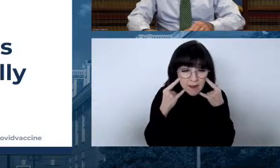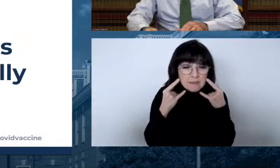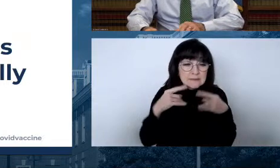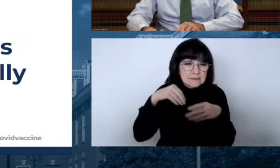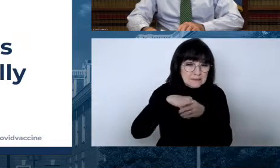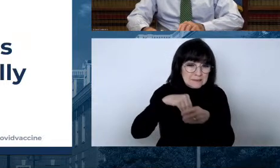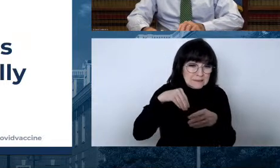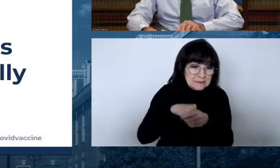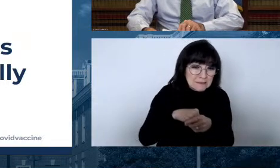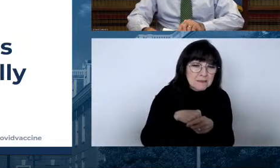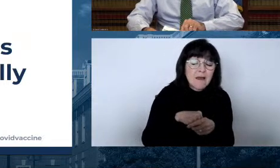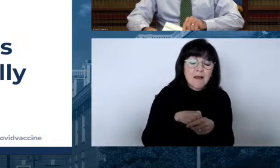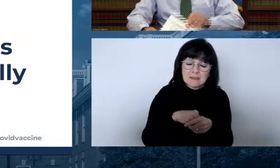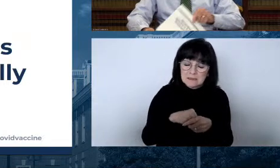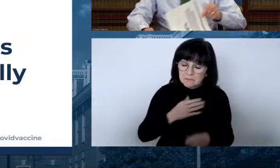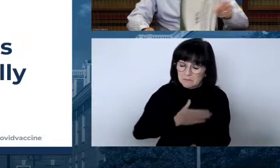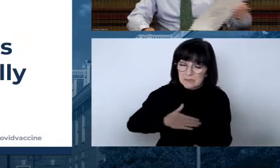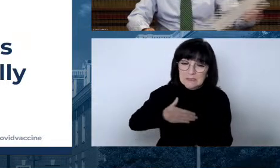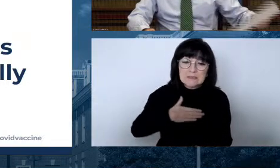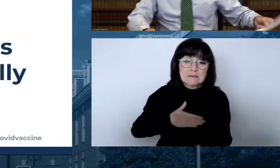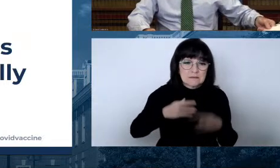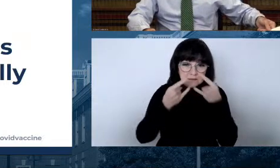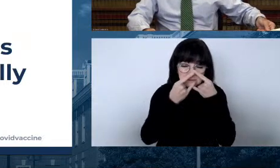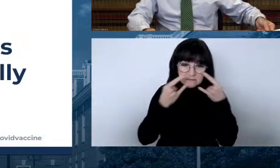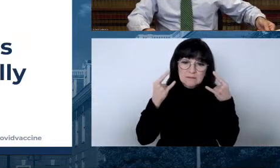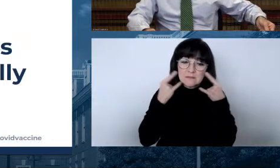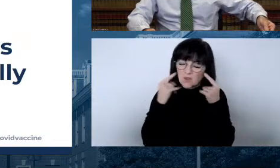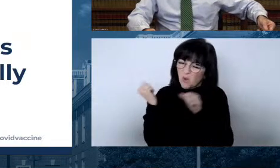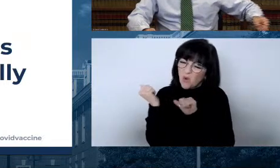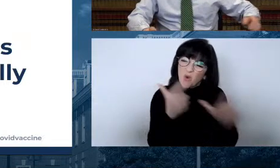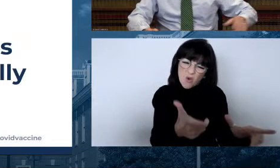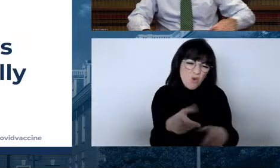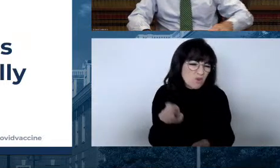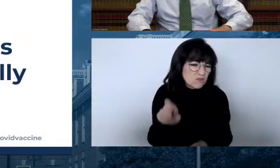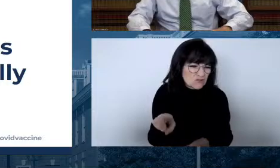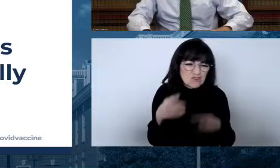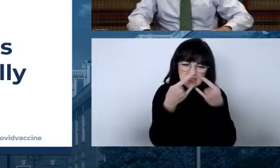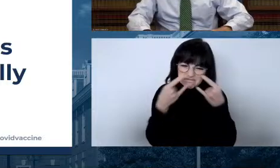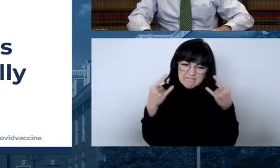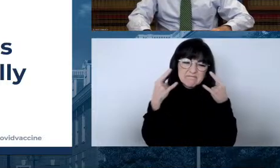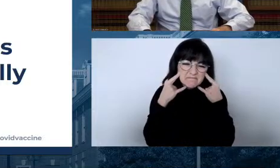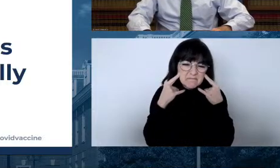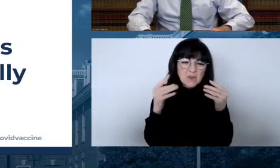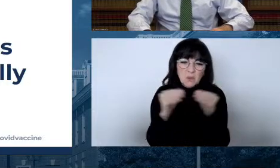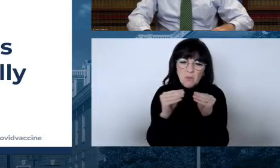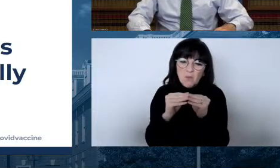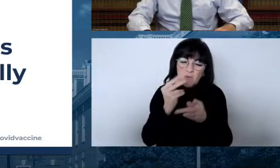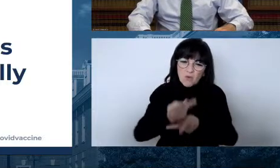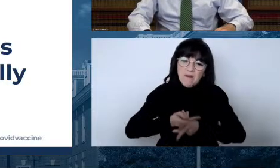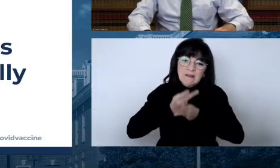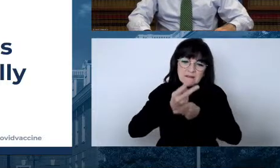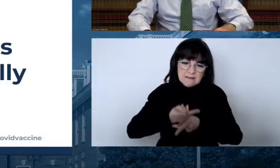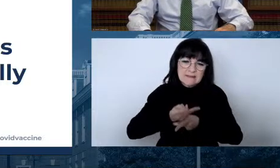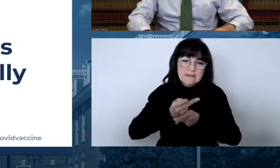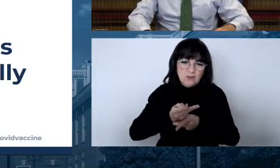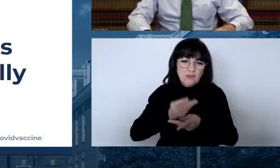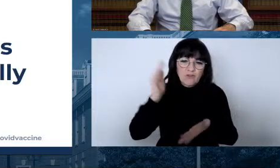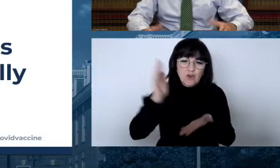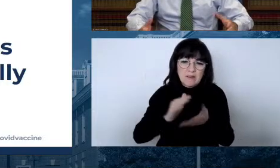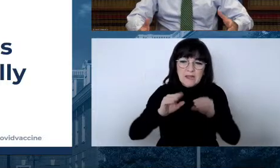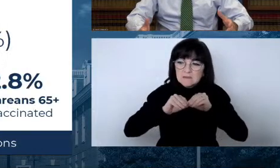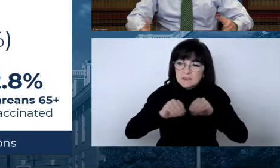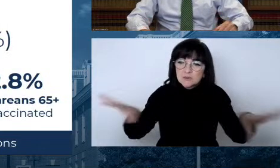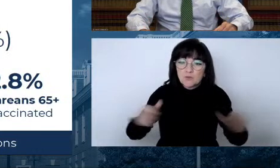particular, and at the risk of getting or transmitting the vaccine to others.